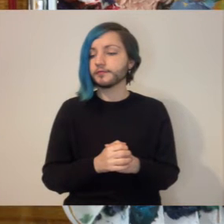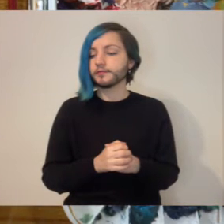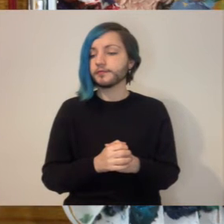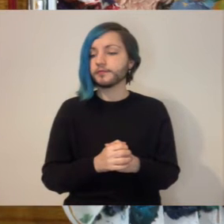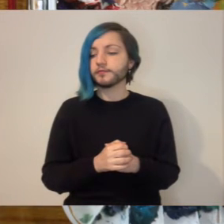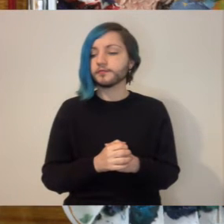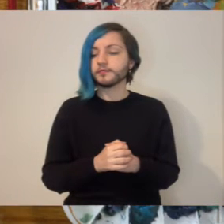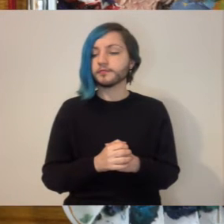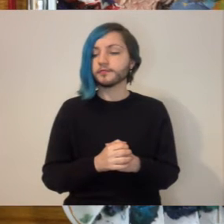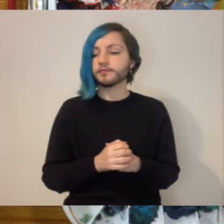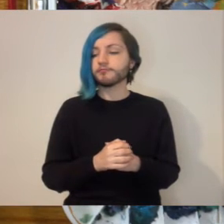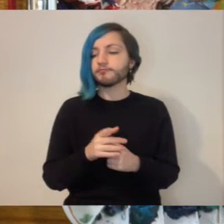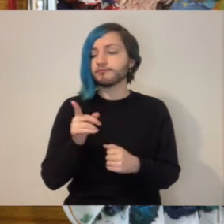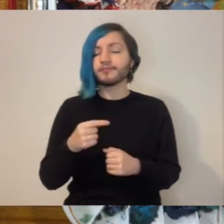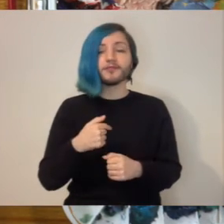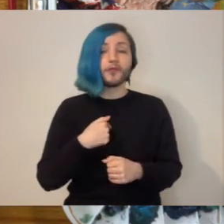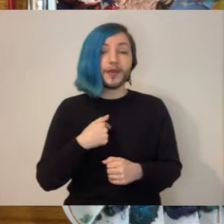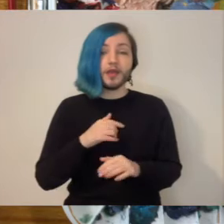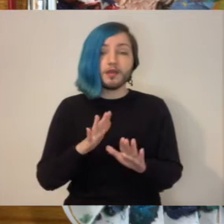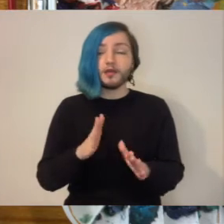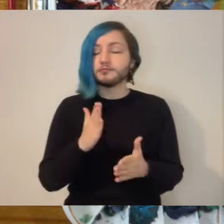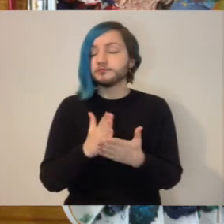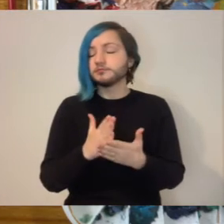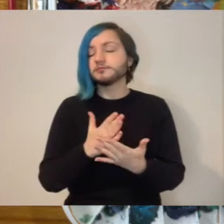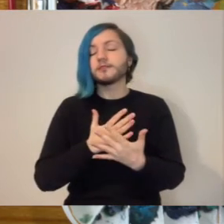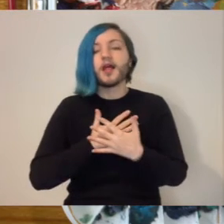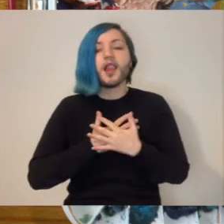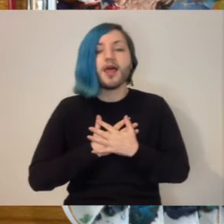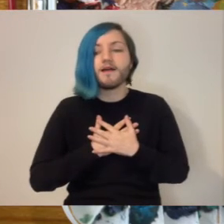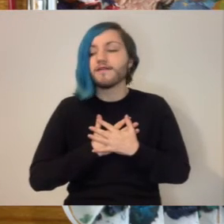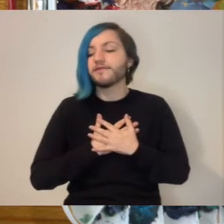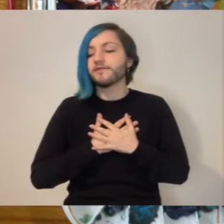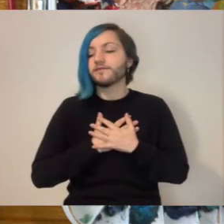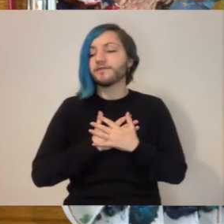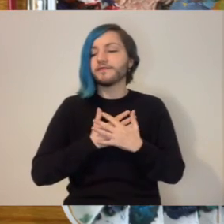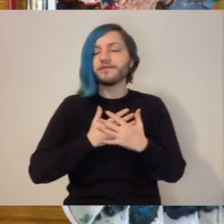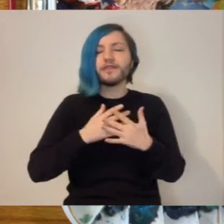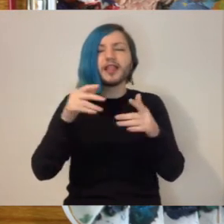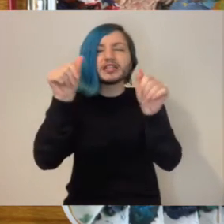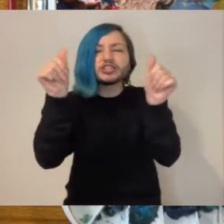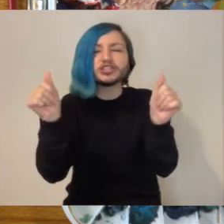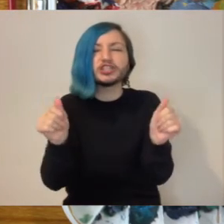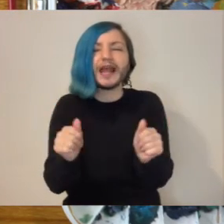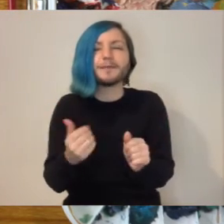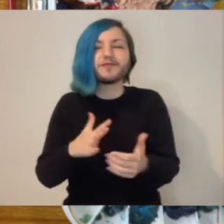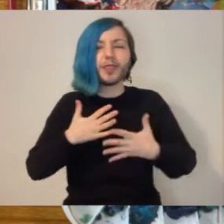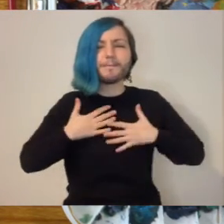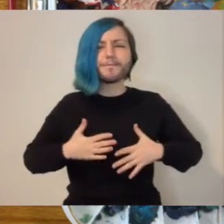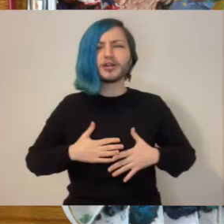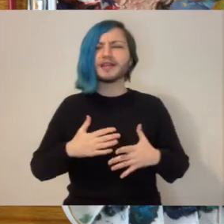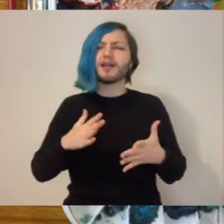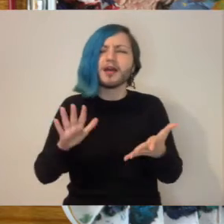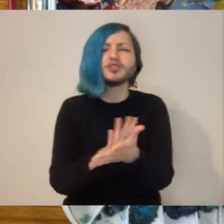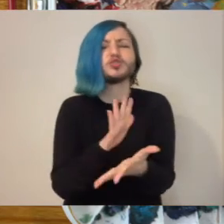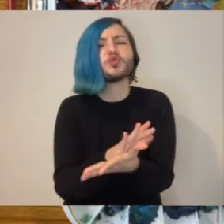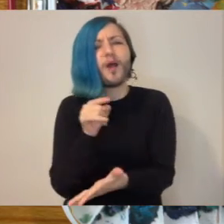buttocks, and then we just love, I mean, I just kind of like love getting off on the shape that the body